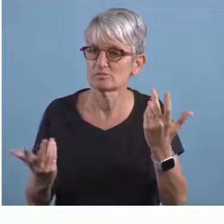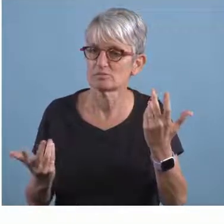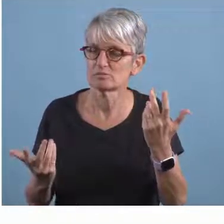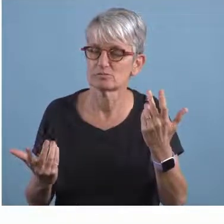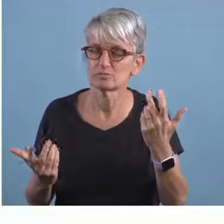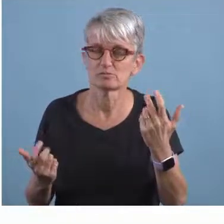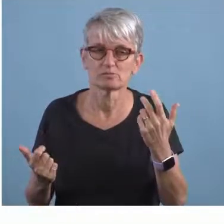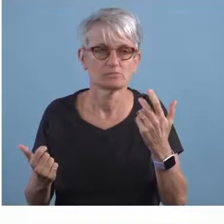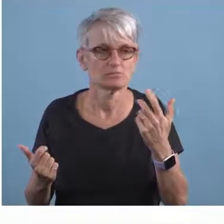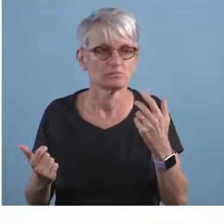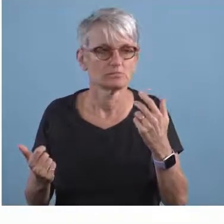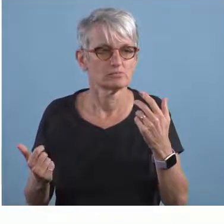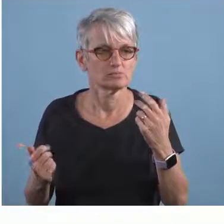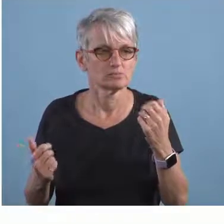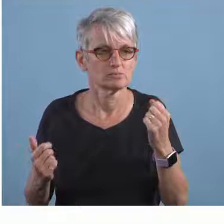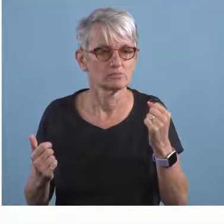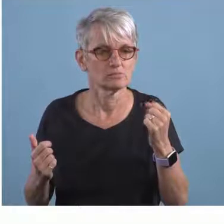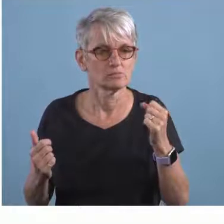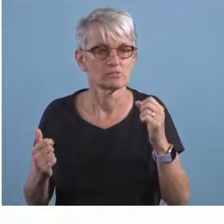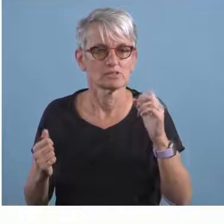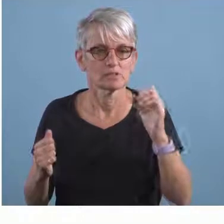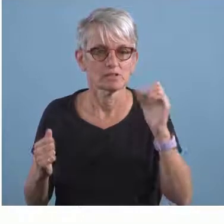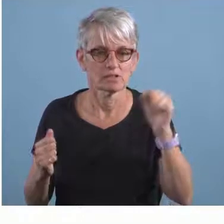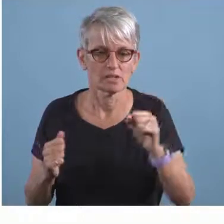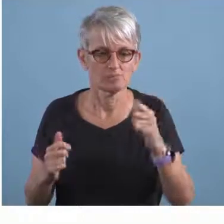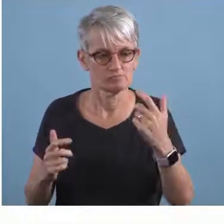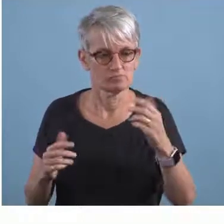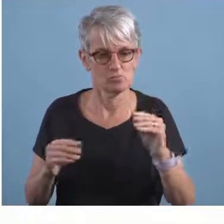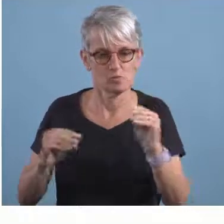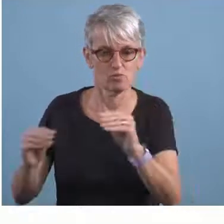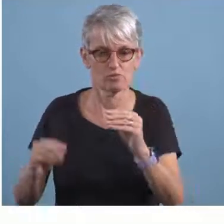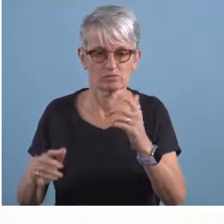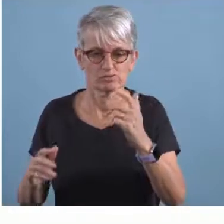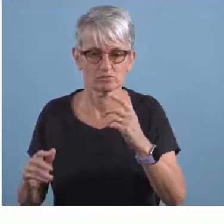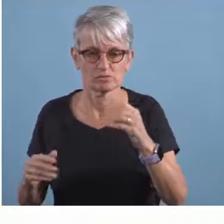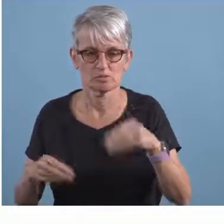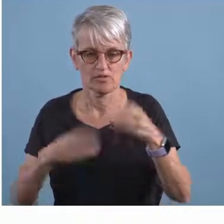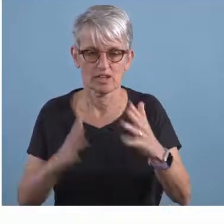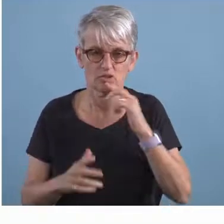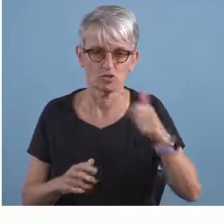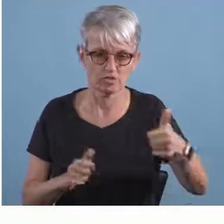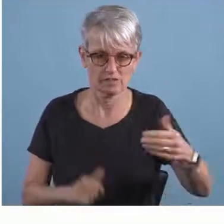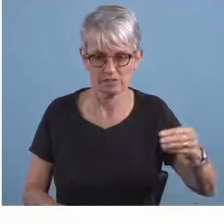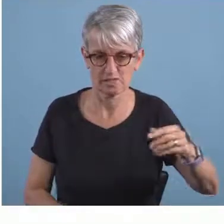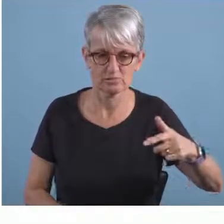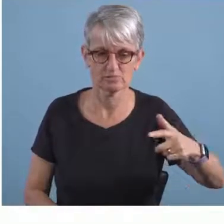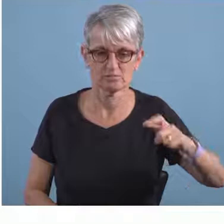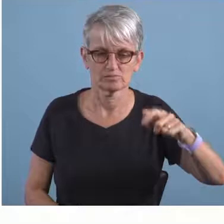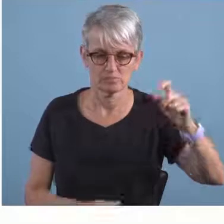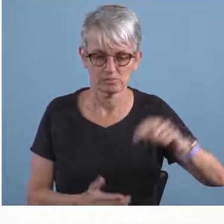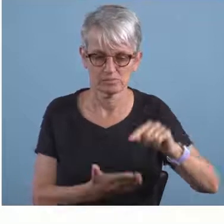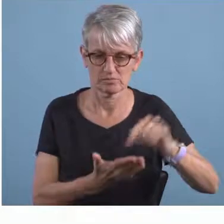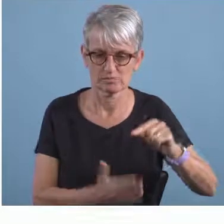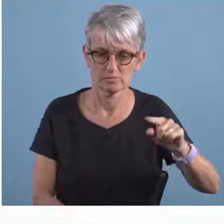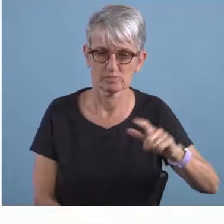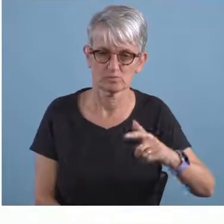move on the remote end. You as a provider can be moving the camera that's with the student